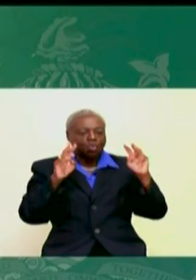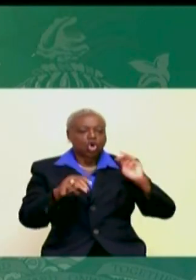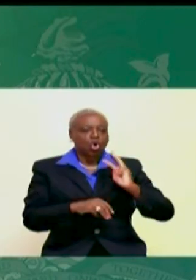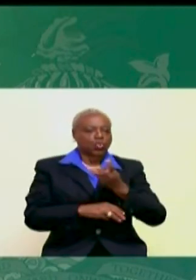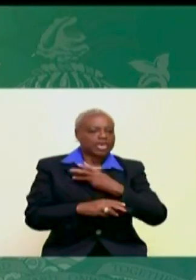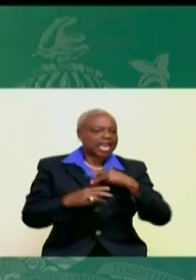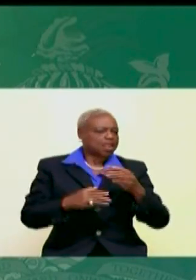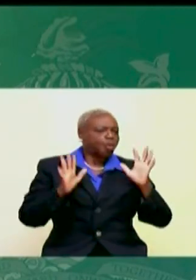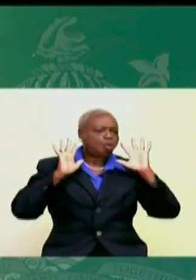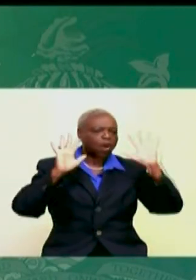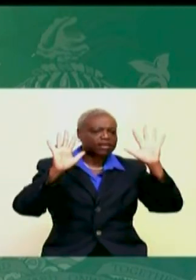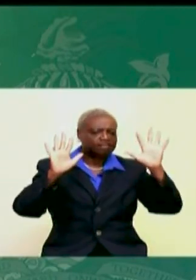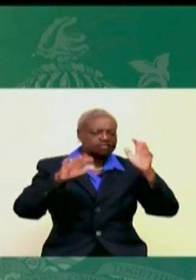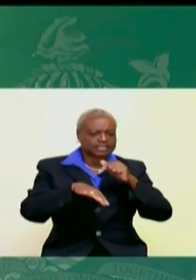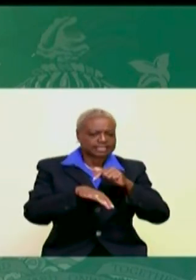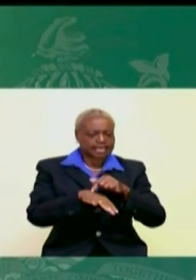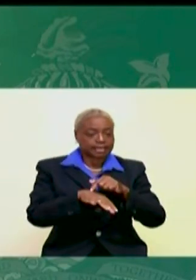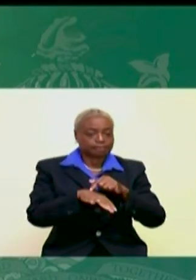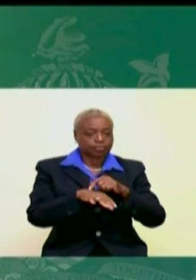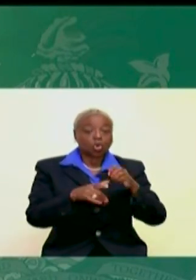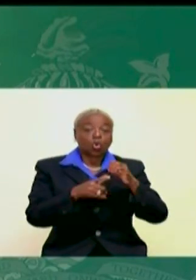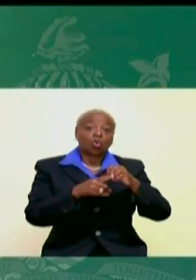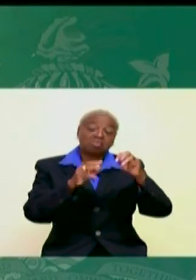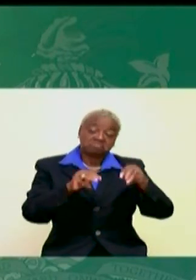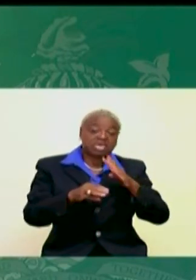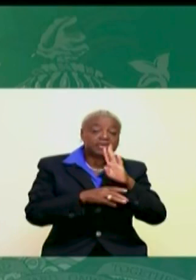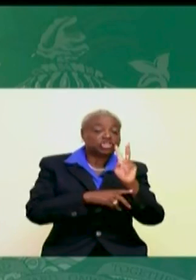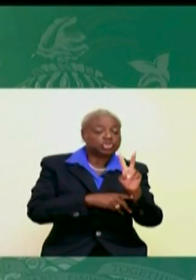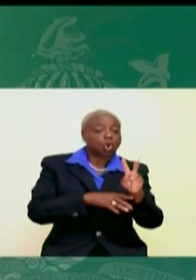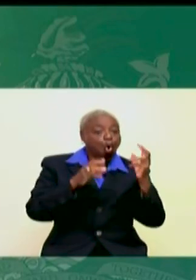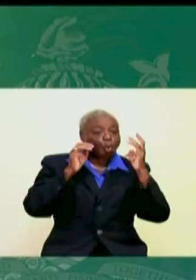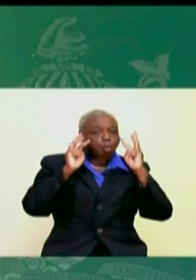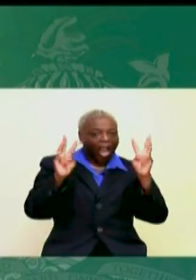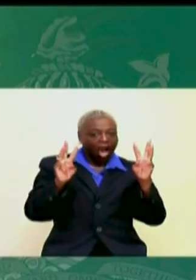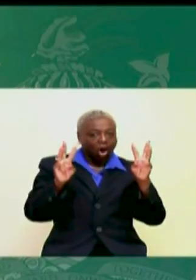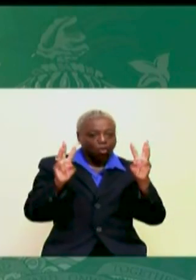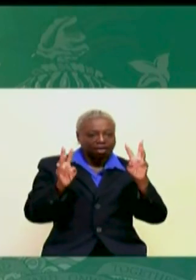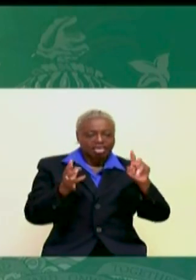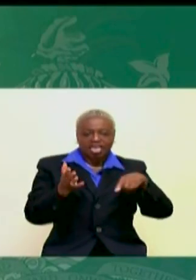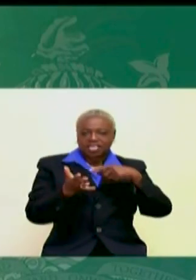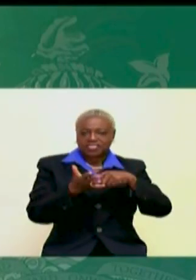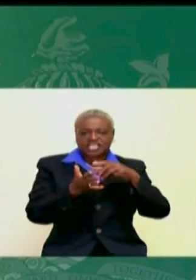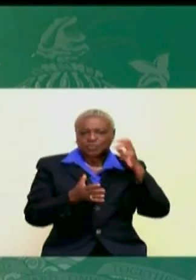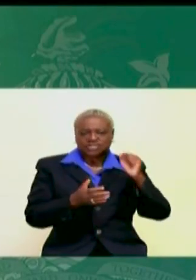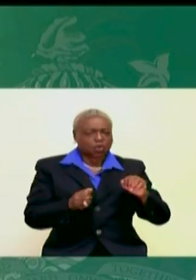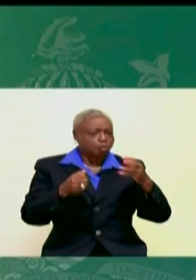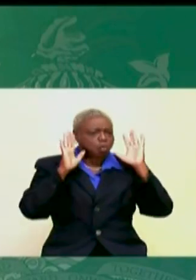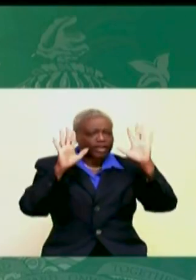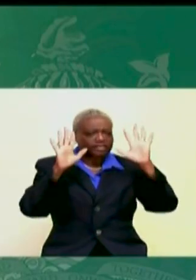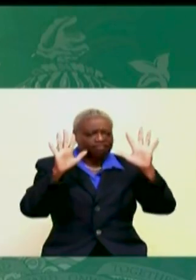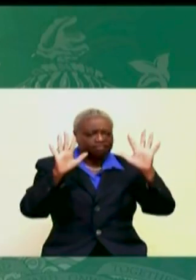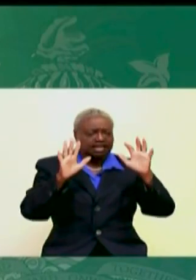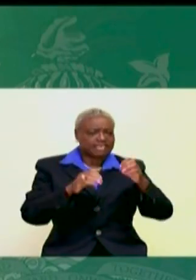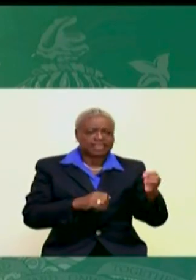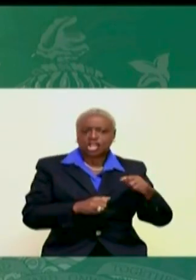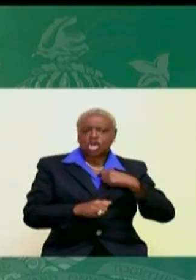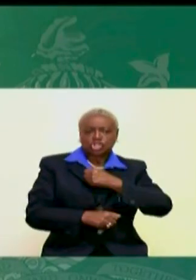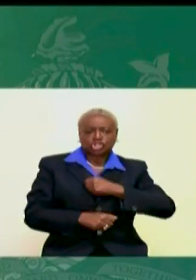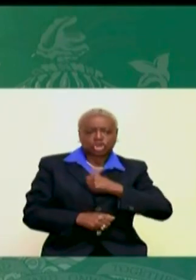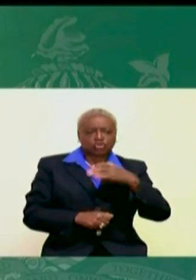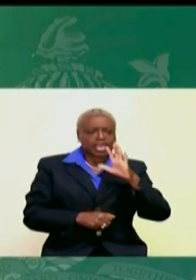amazing time. Or maybe two, wow, this was an amazing event. Sorry I missed